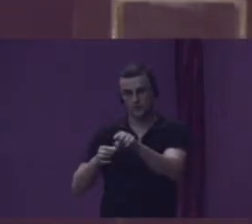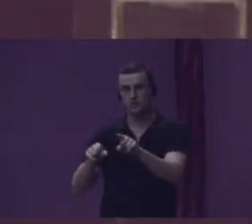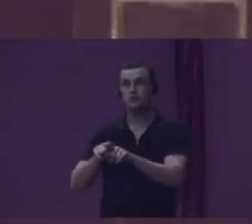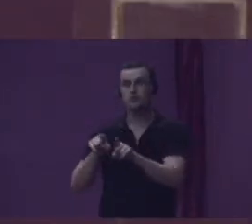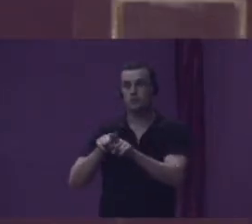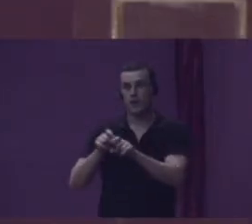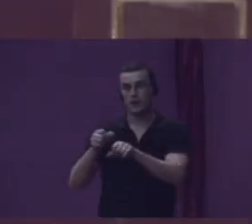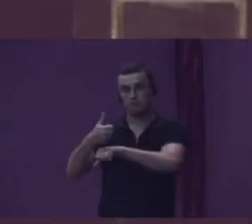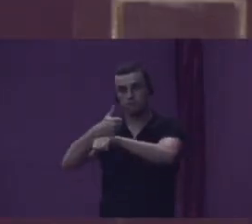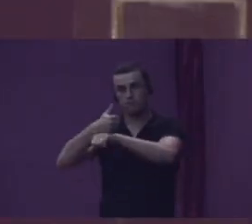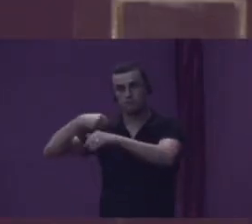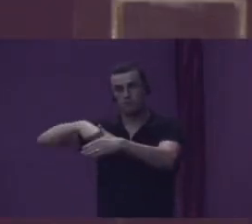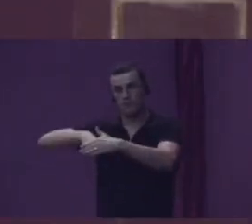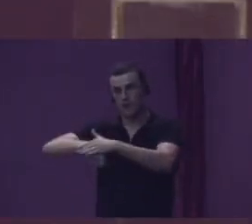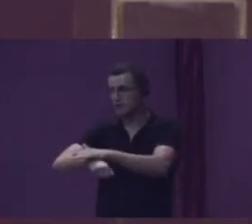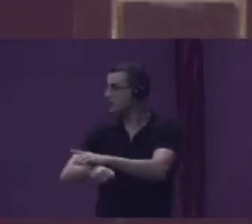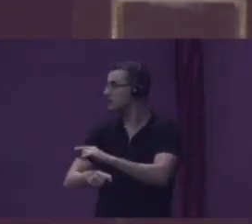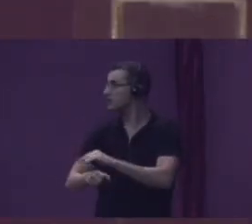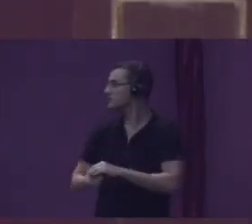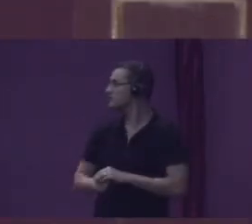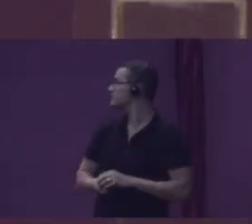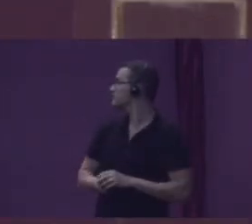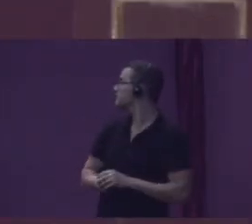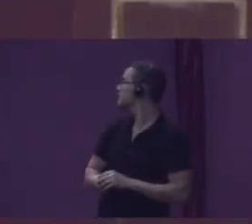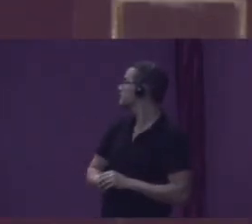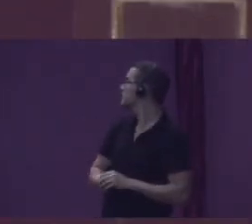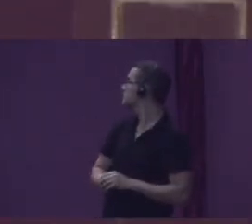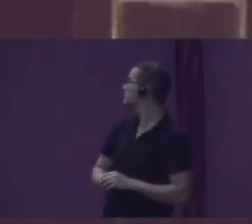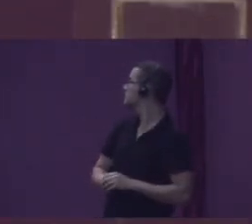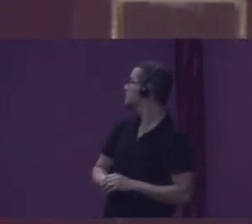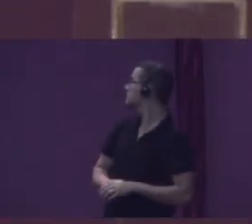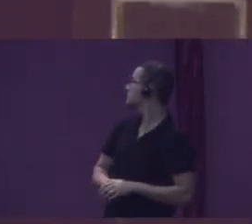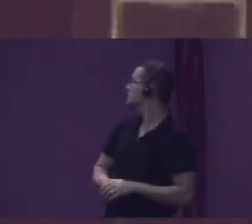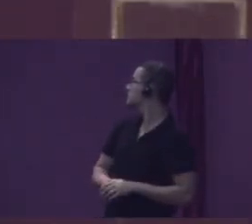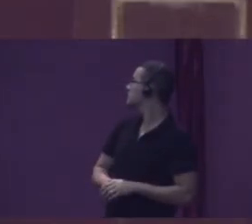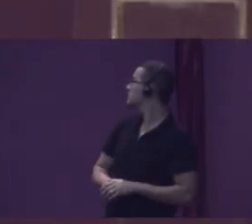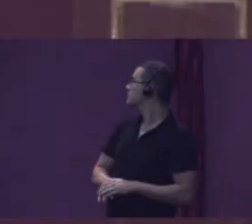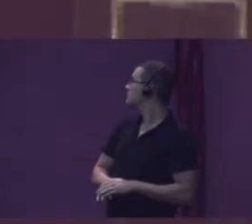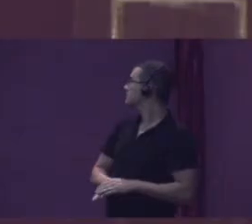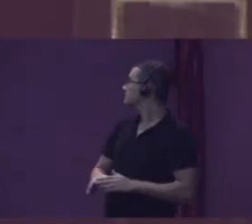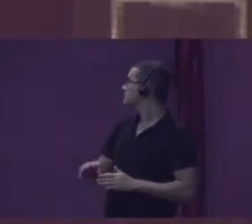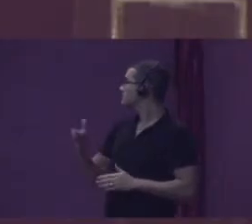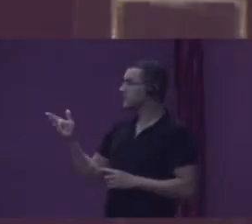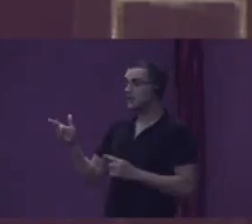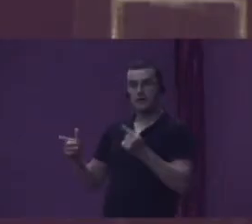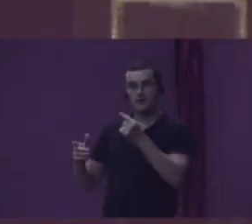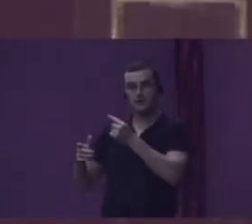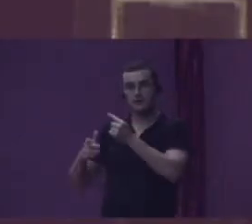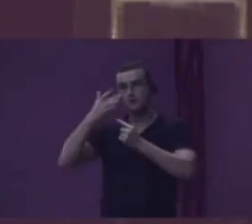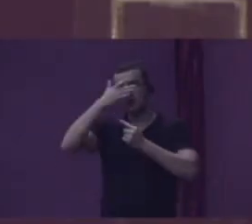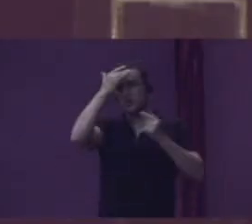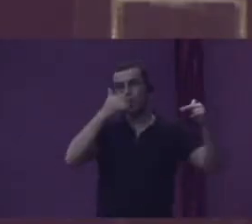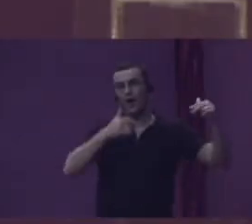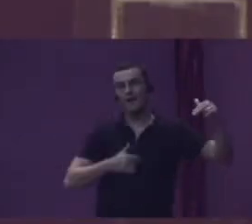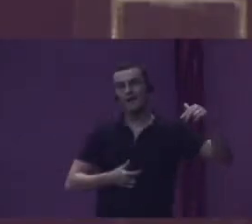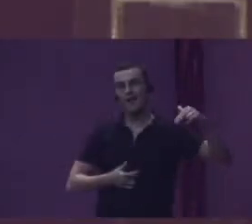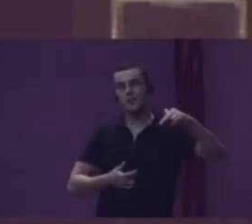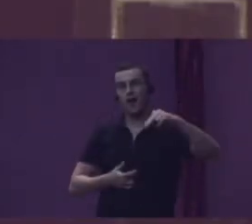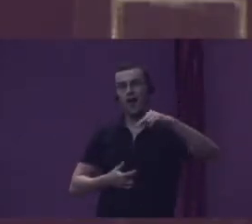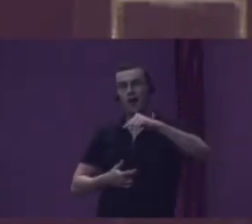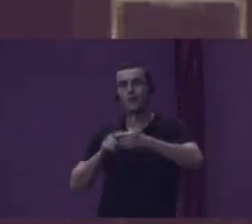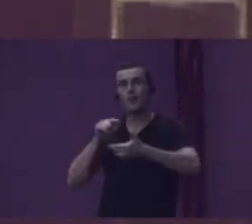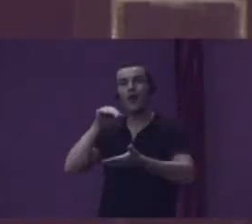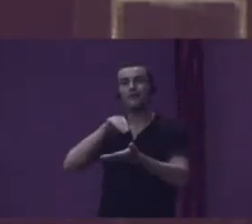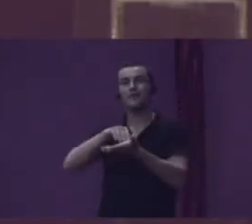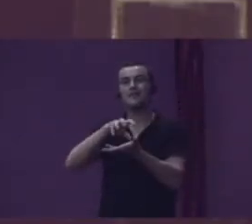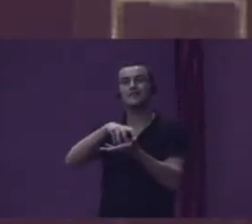Okay. Here we are again, taking that walk to the health center. And so back to my patient, Lowy.